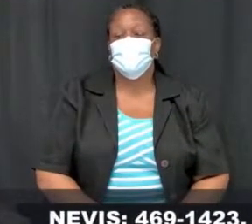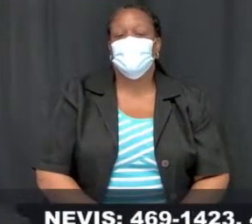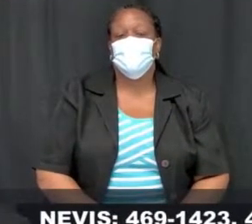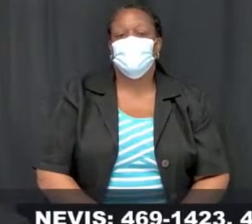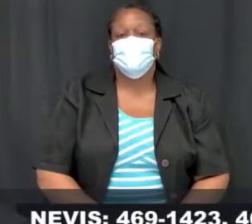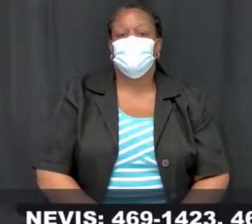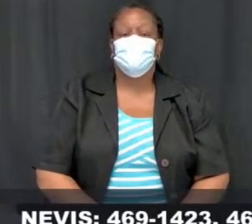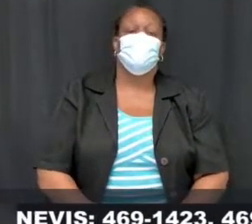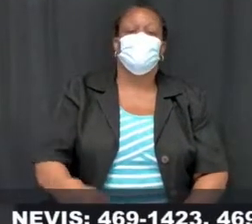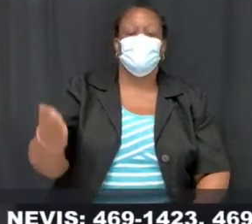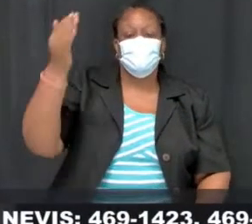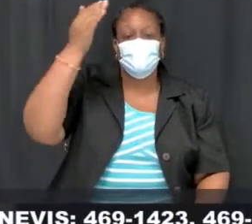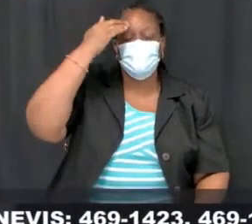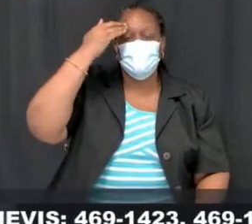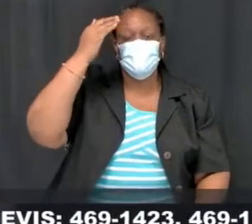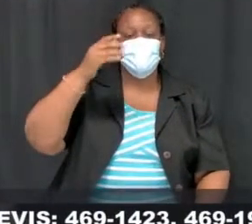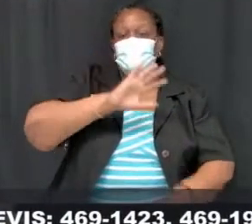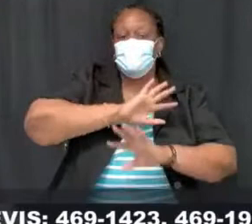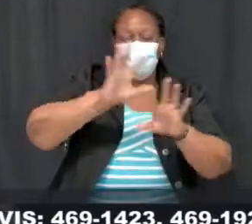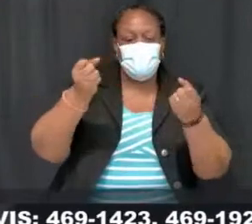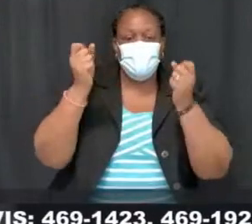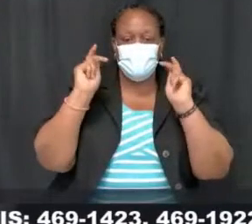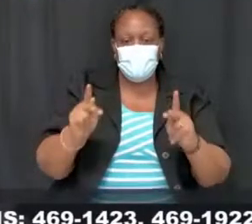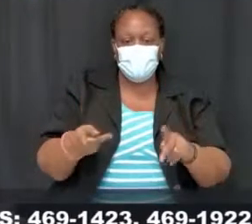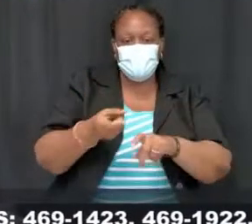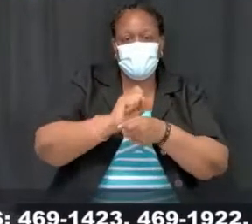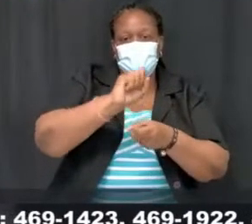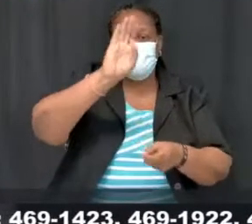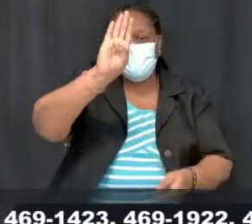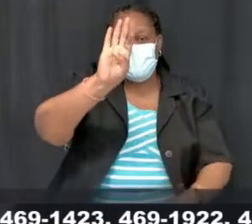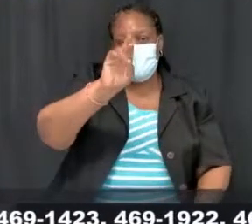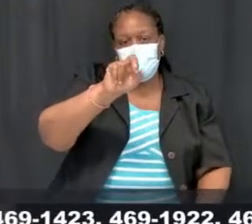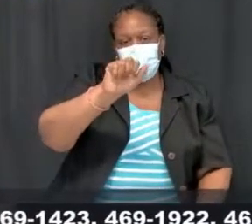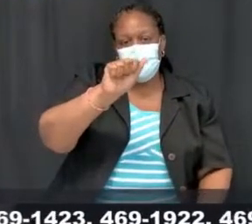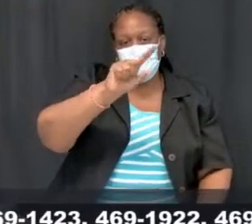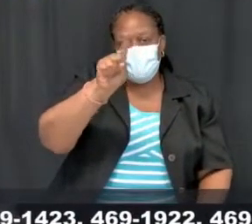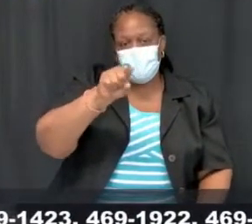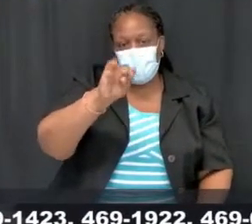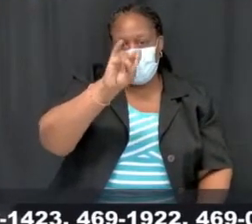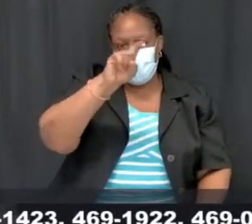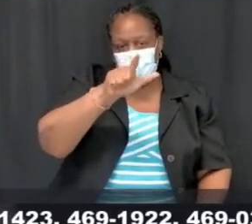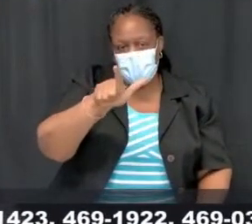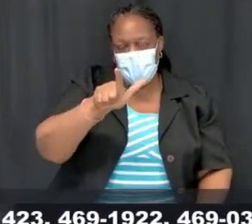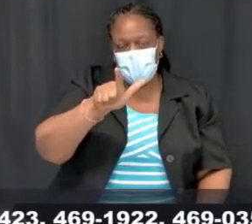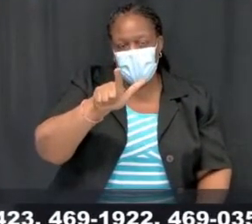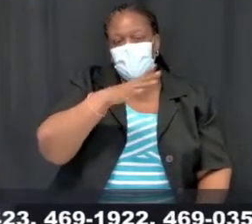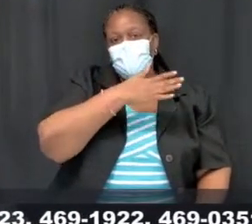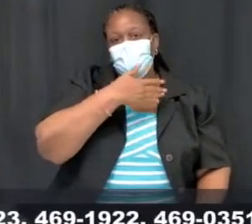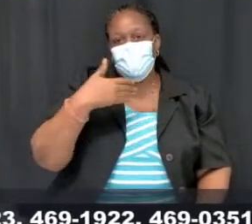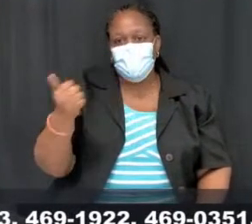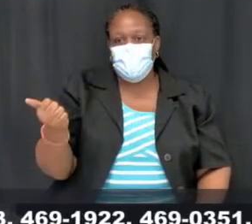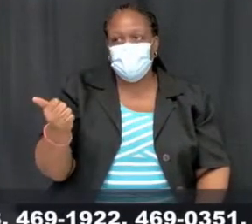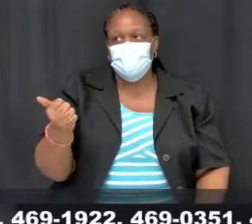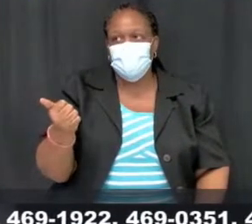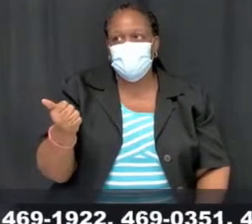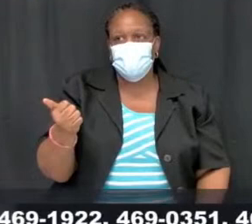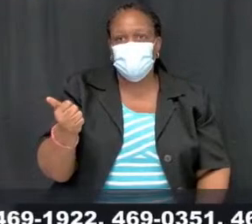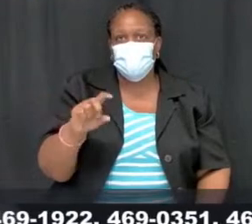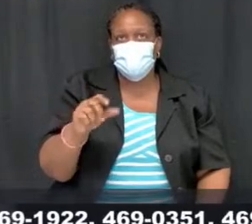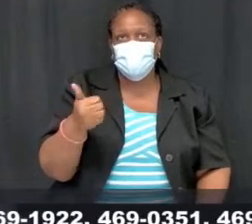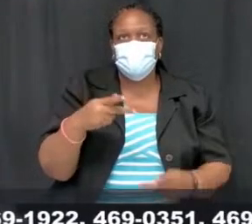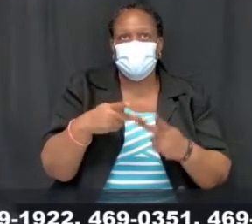Brazil, etc., South America, and the travel advisory, it's all a matter of proportionality. We